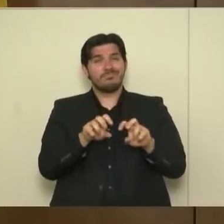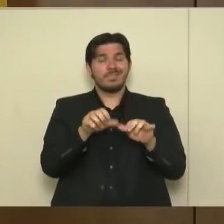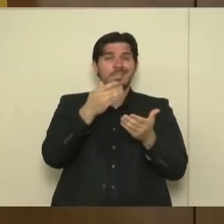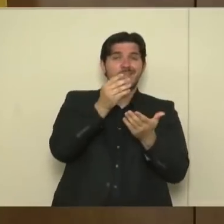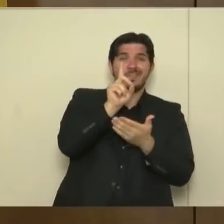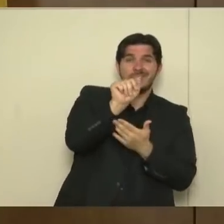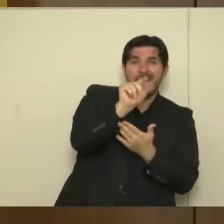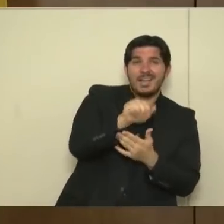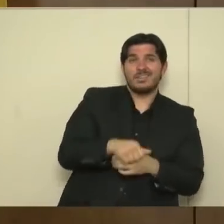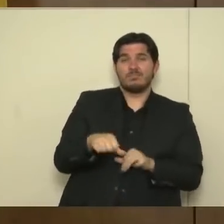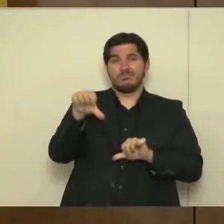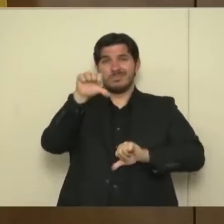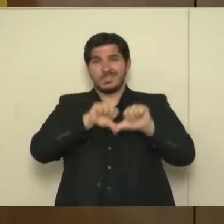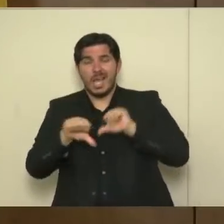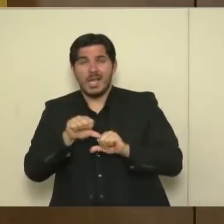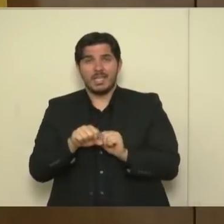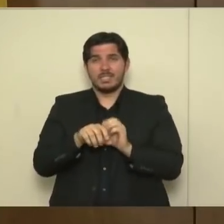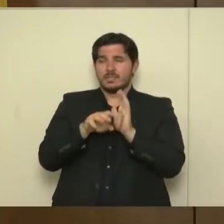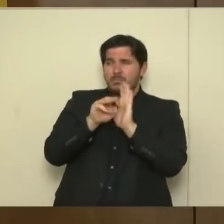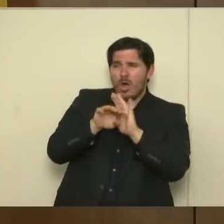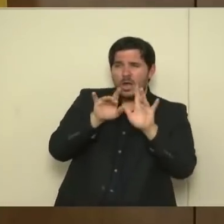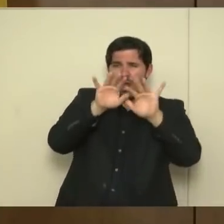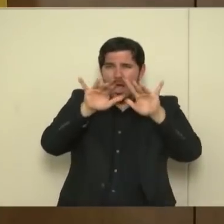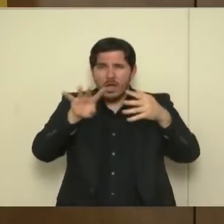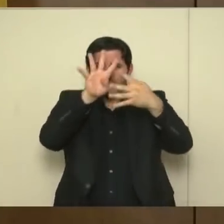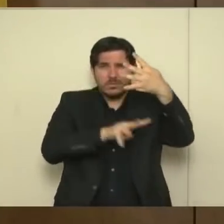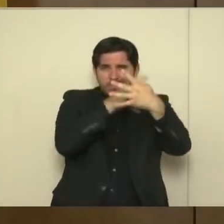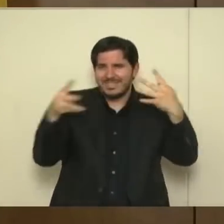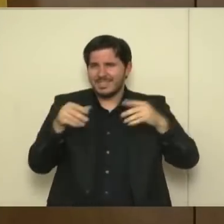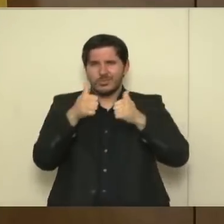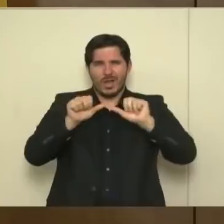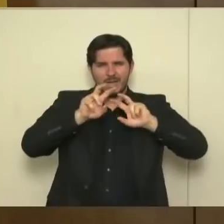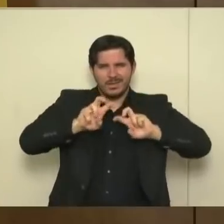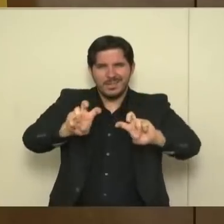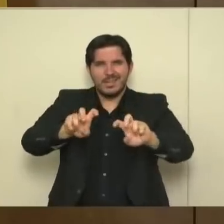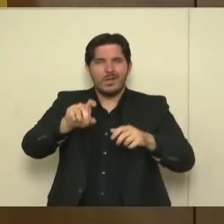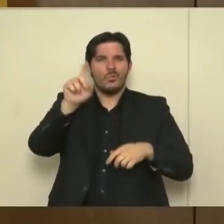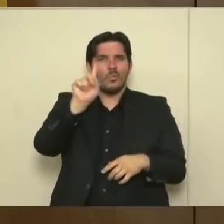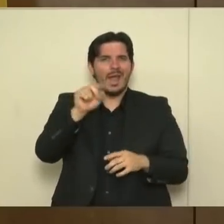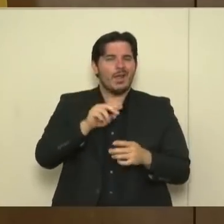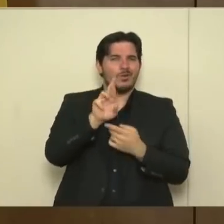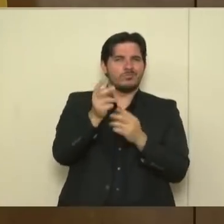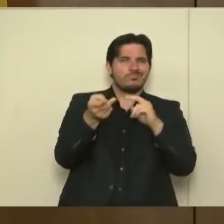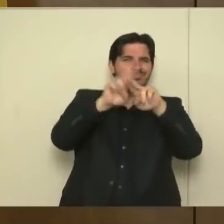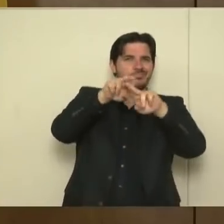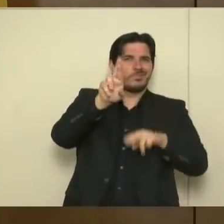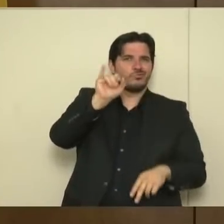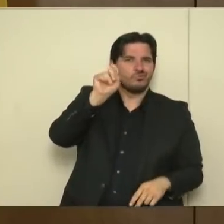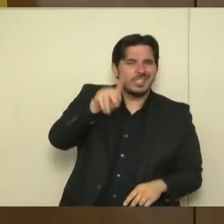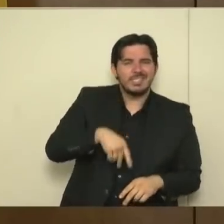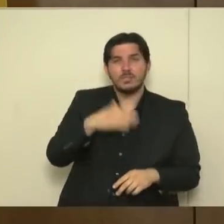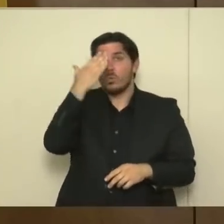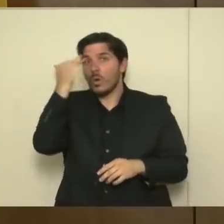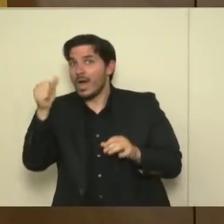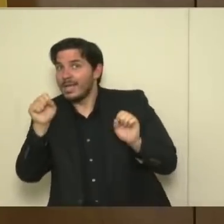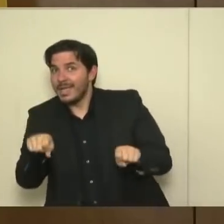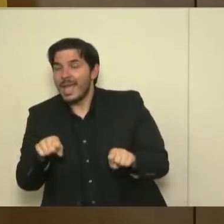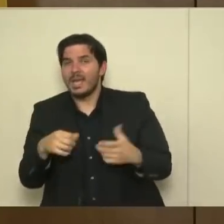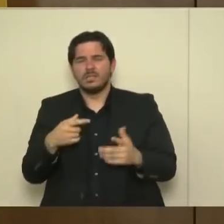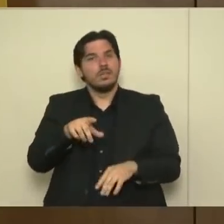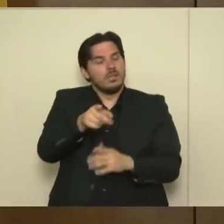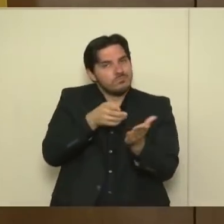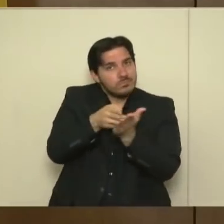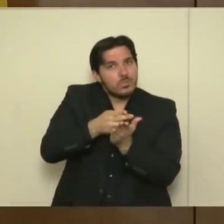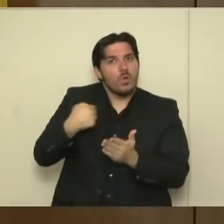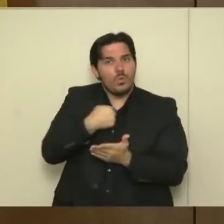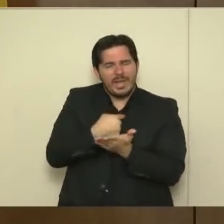much risk we can introduce, where and why. And we have robust discussions, rarely debates because we're following